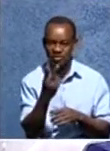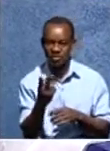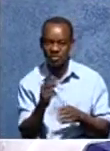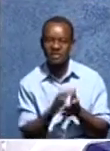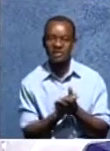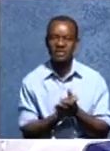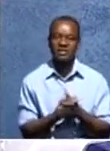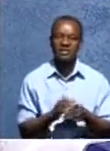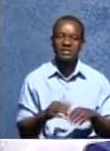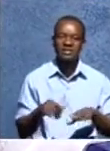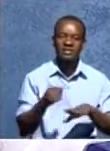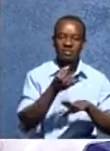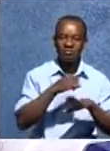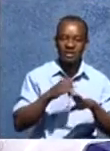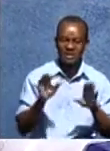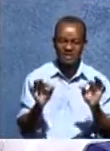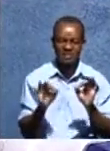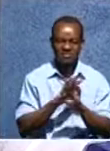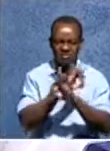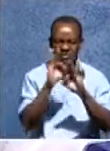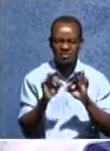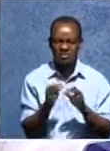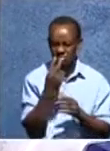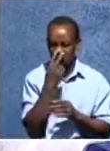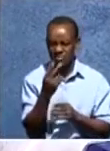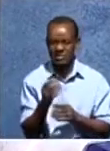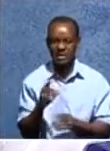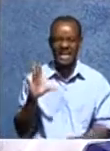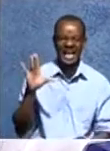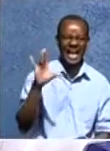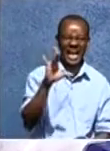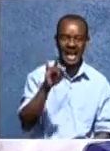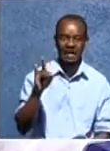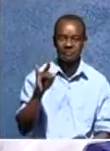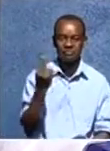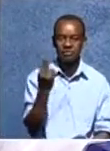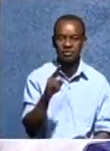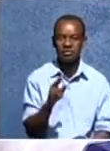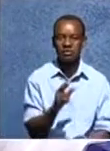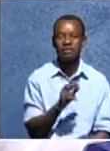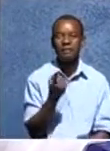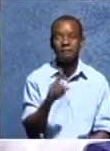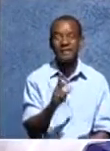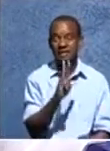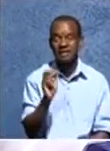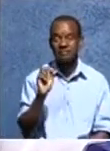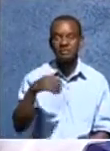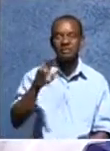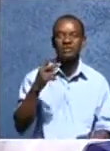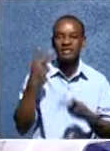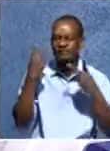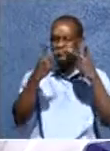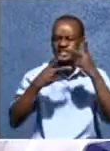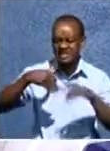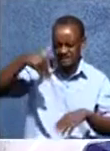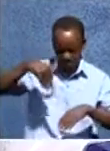people nowadays want to get engaged, to immerse themselves and experience the destination through having discussions